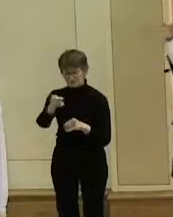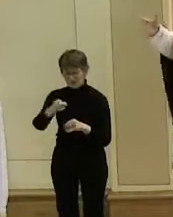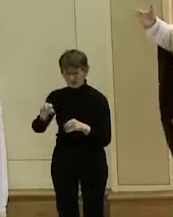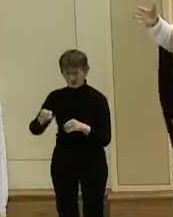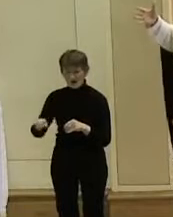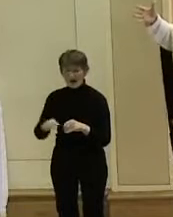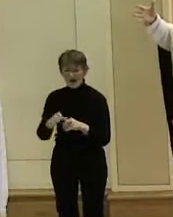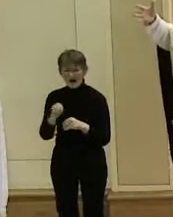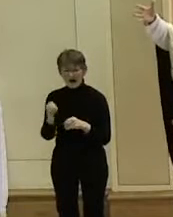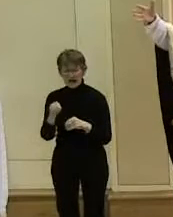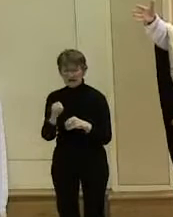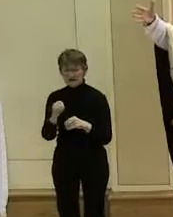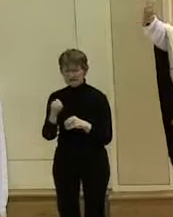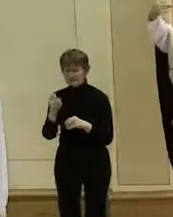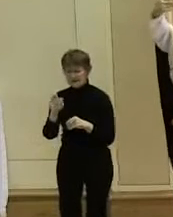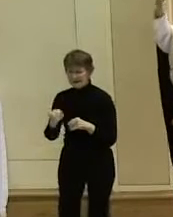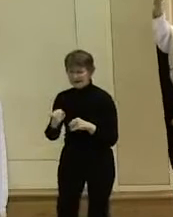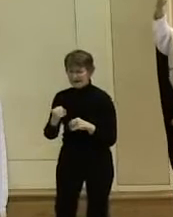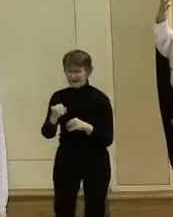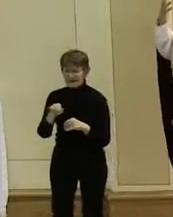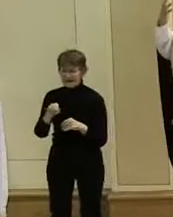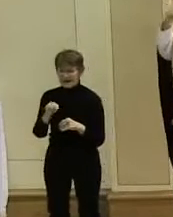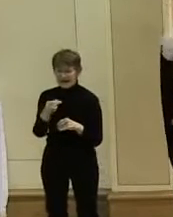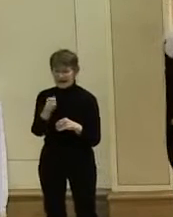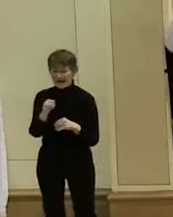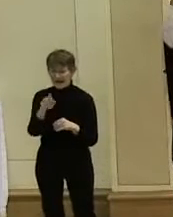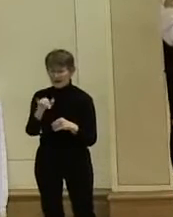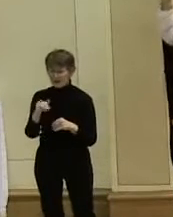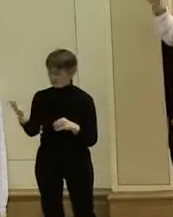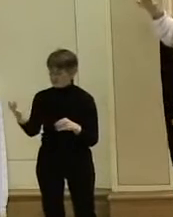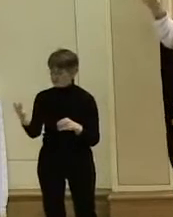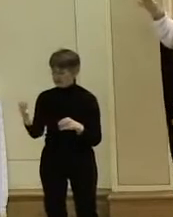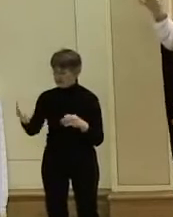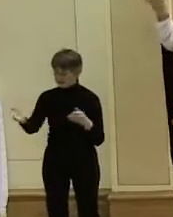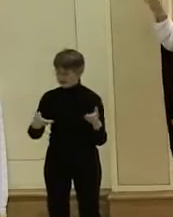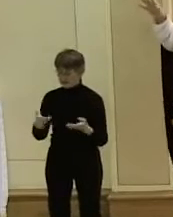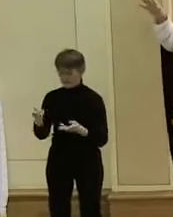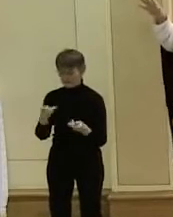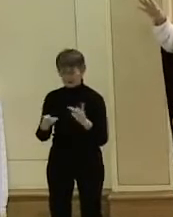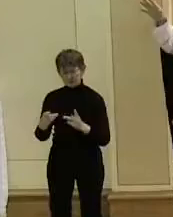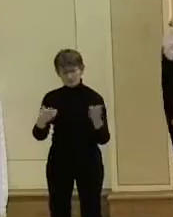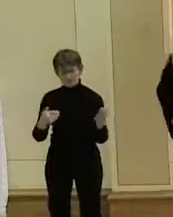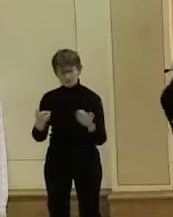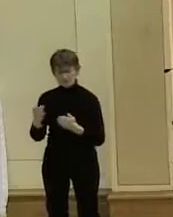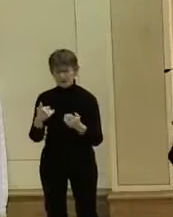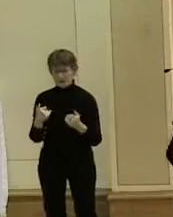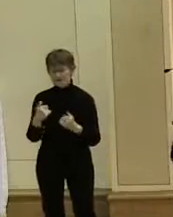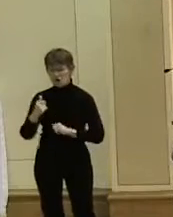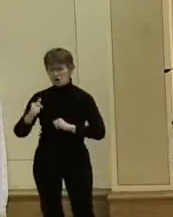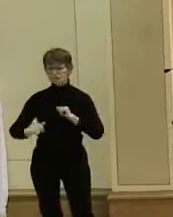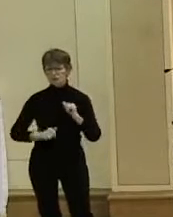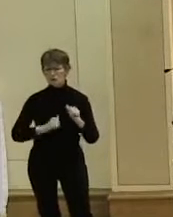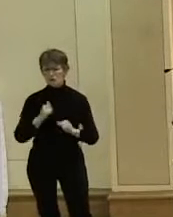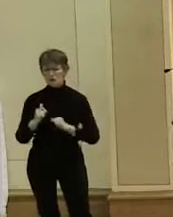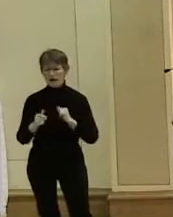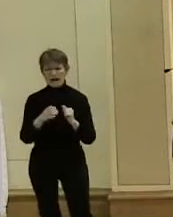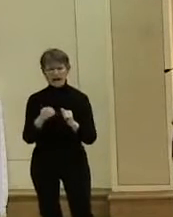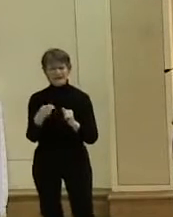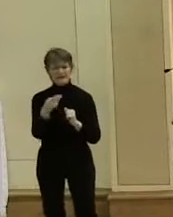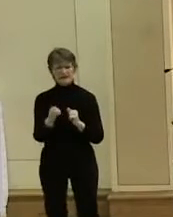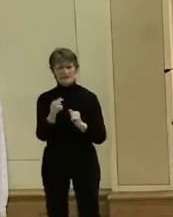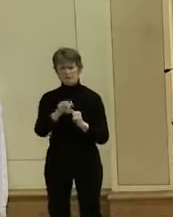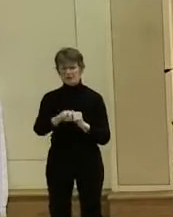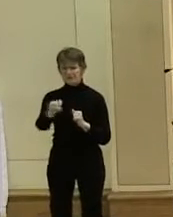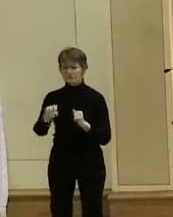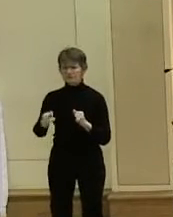would have people come together for his show. He would be in Las Vegas often, but he'd go around to